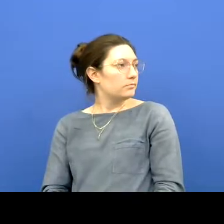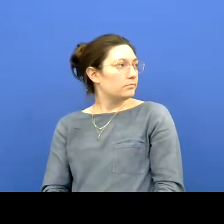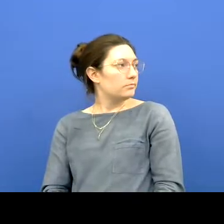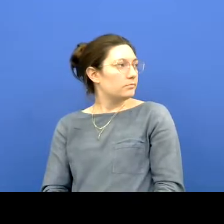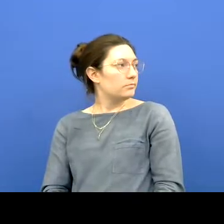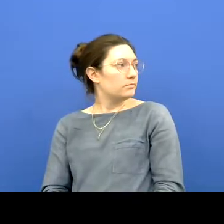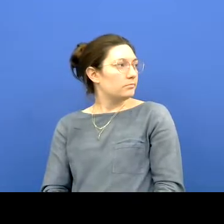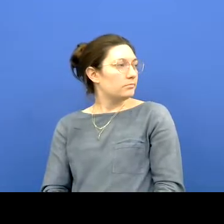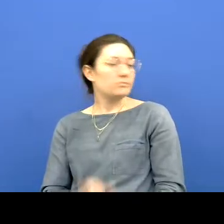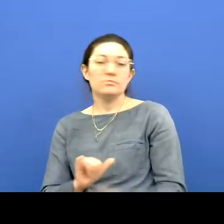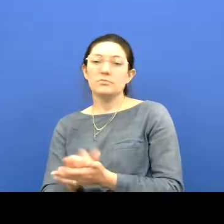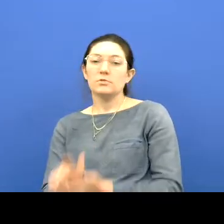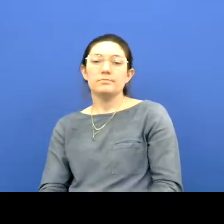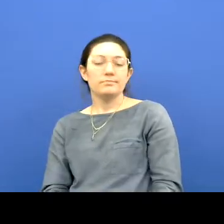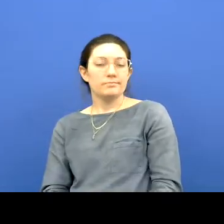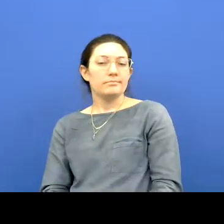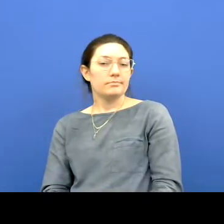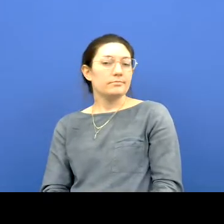So.